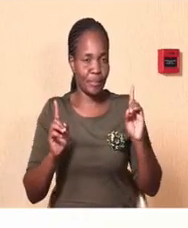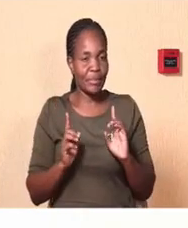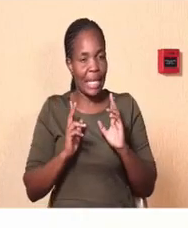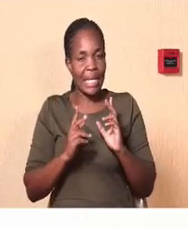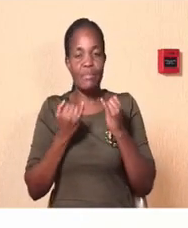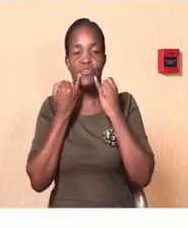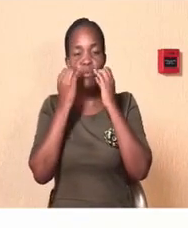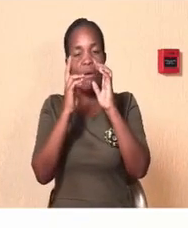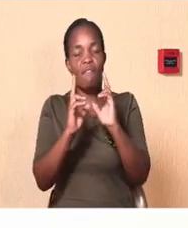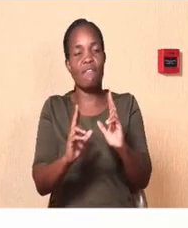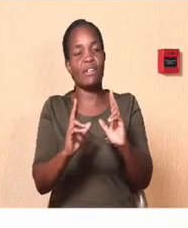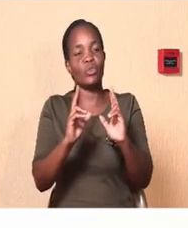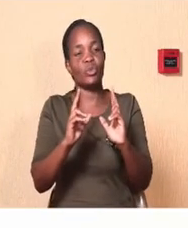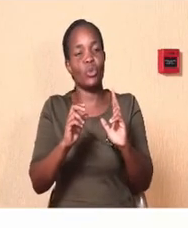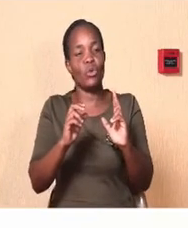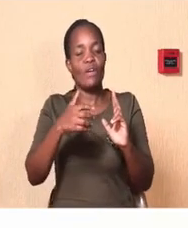that